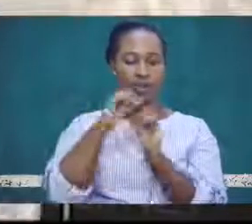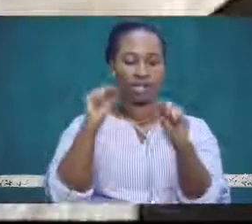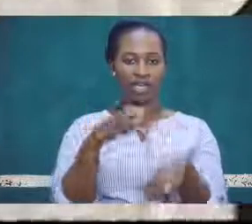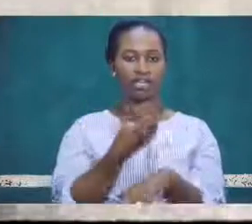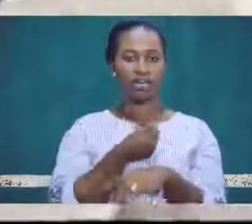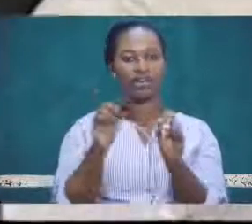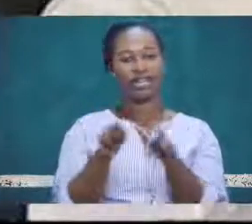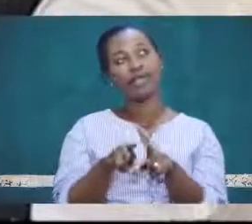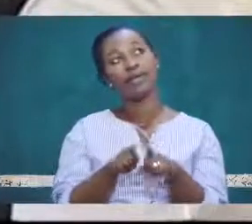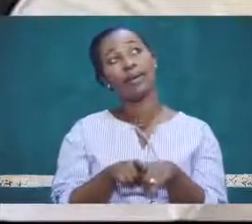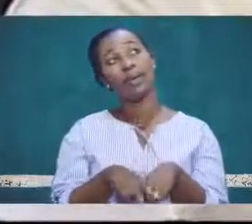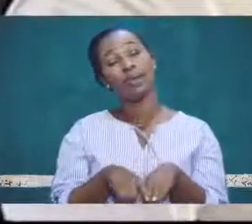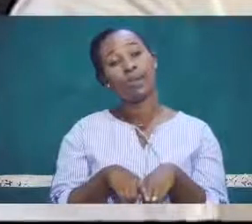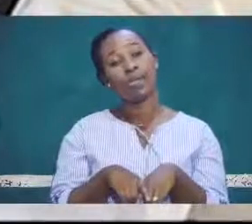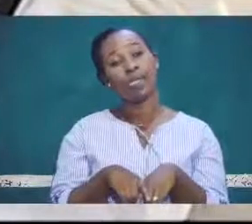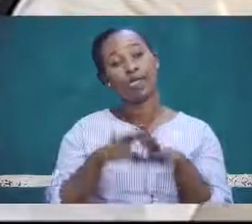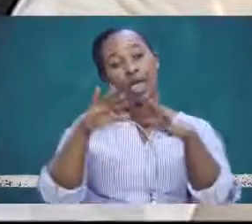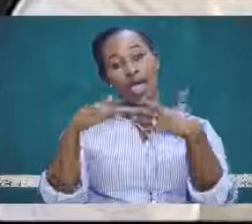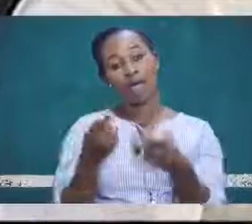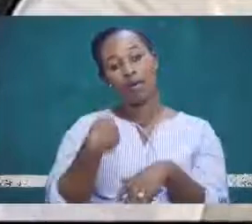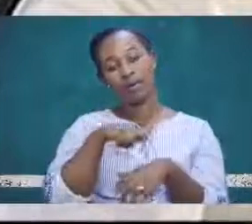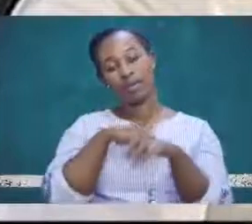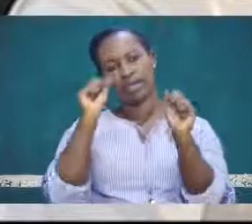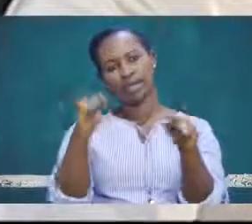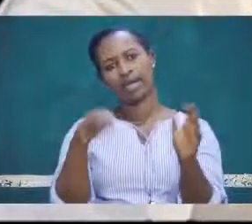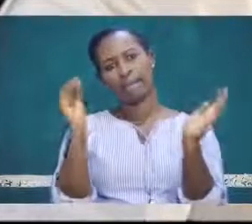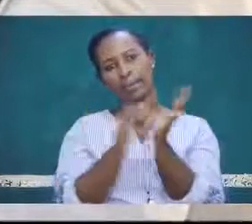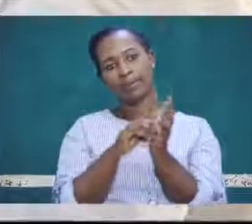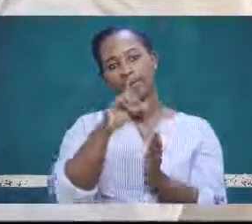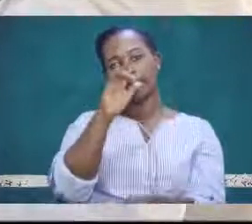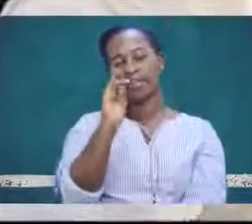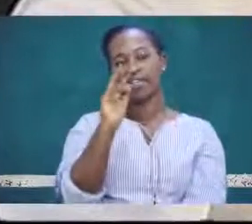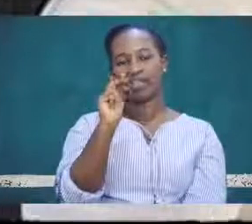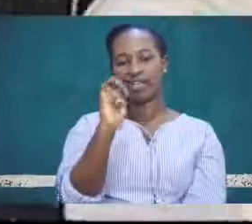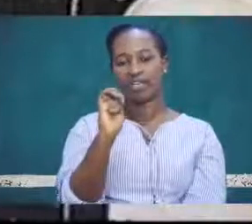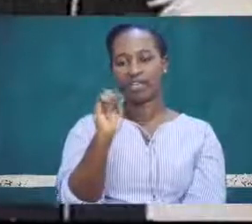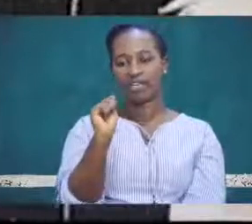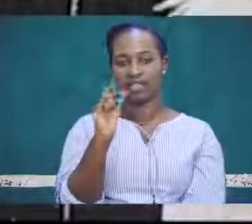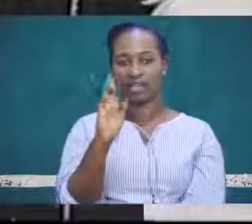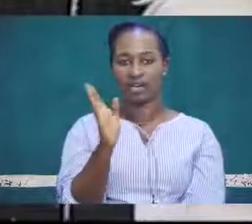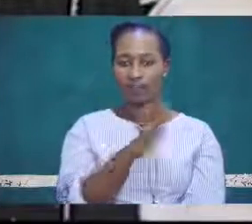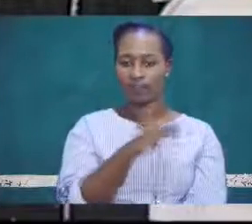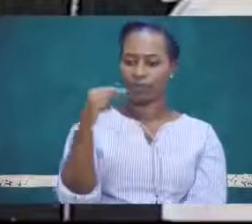like, how can we generate the linear graph, like the linear